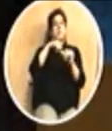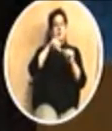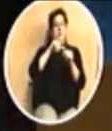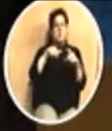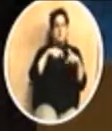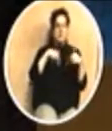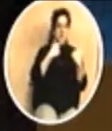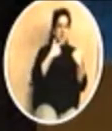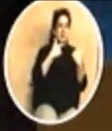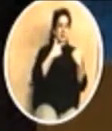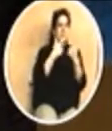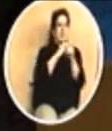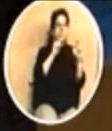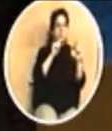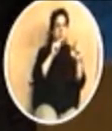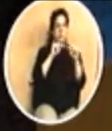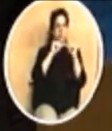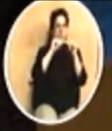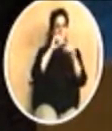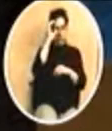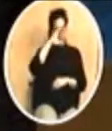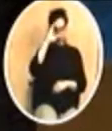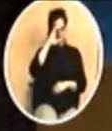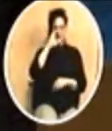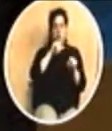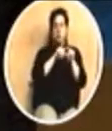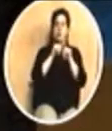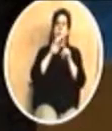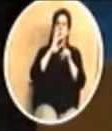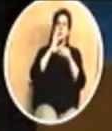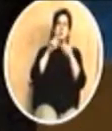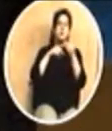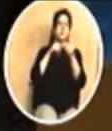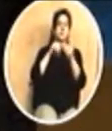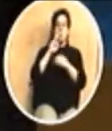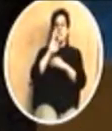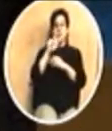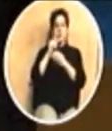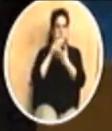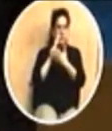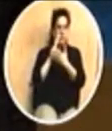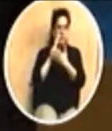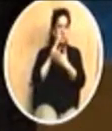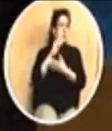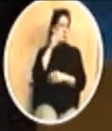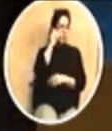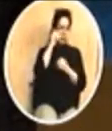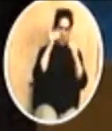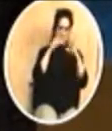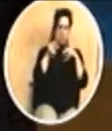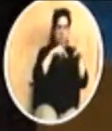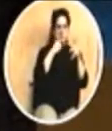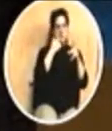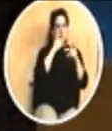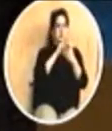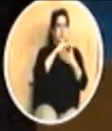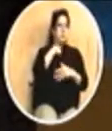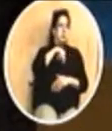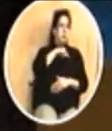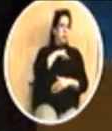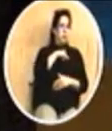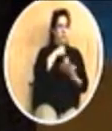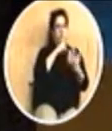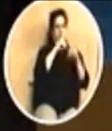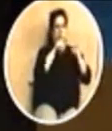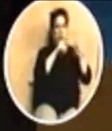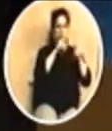life, liberty, and the pursuit of happiness. It goes on to talk about the Bill of Rights. You've heard a lot of people say here that we're